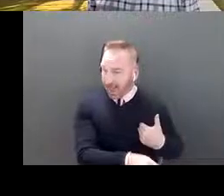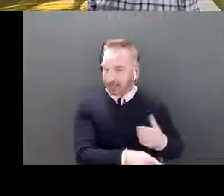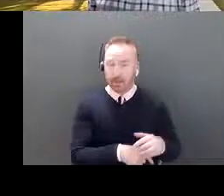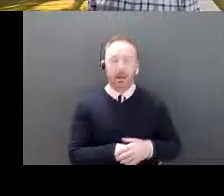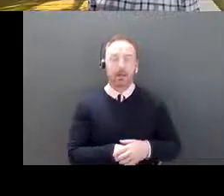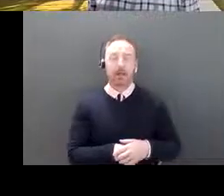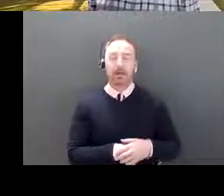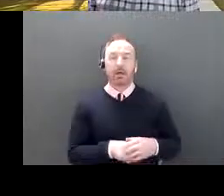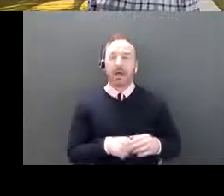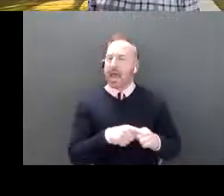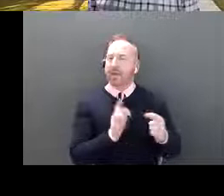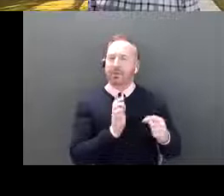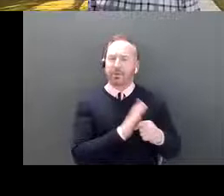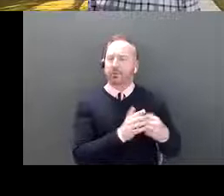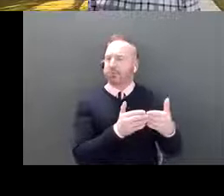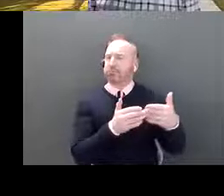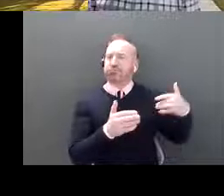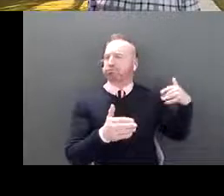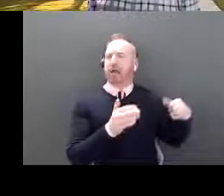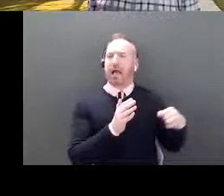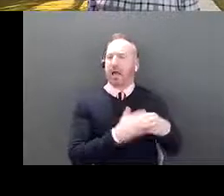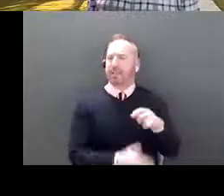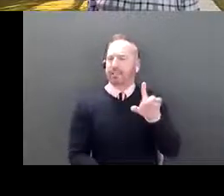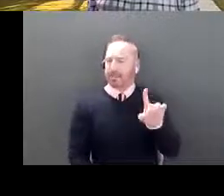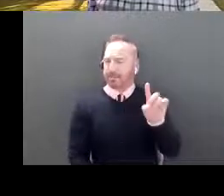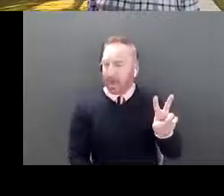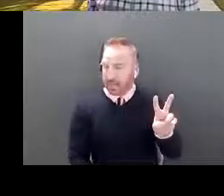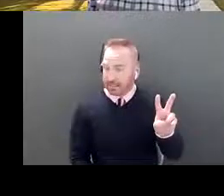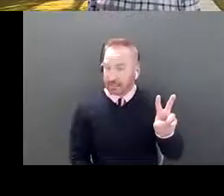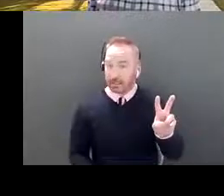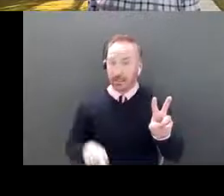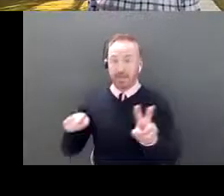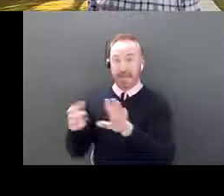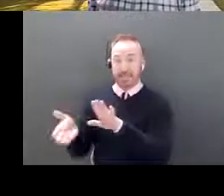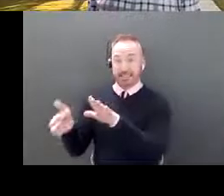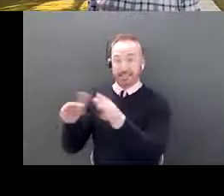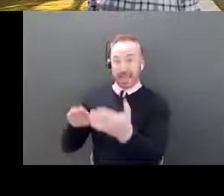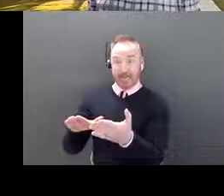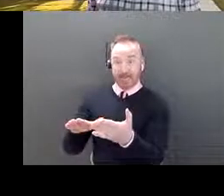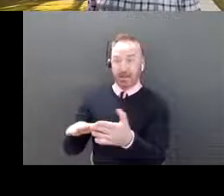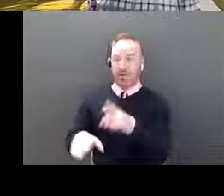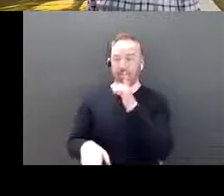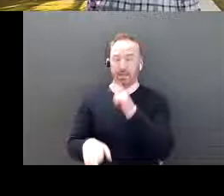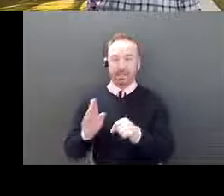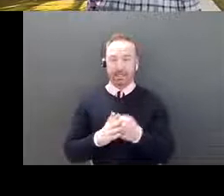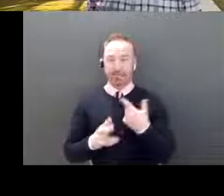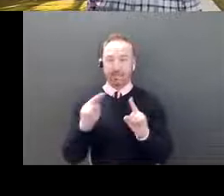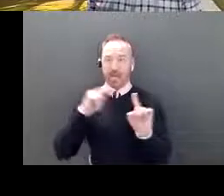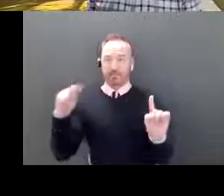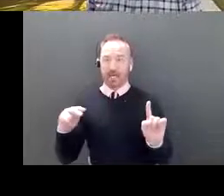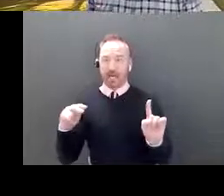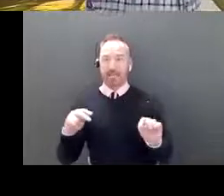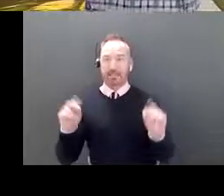history of domestic violence. And it's one of those deaths that clearly looks predictable and preventable